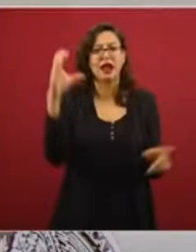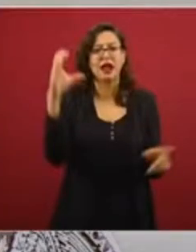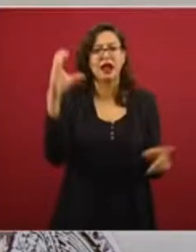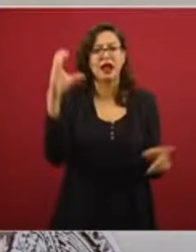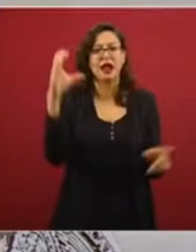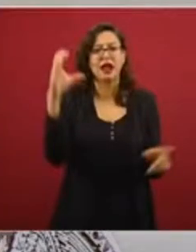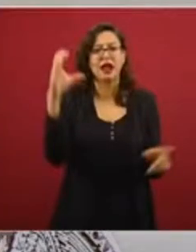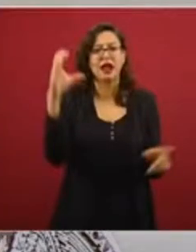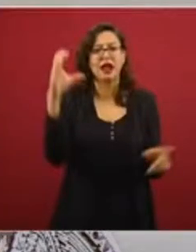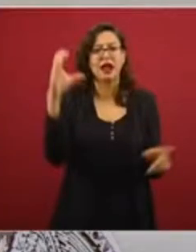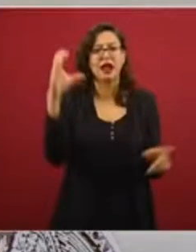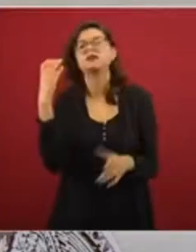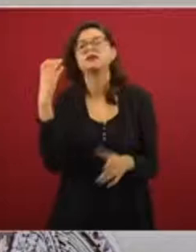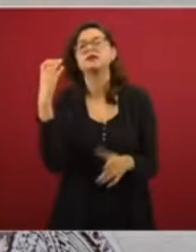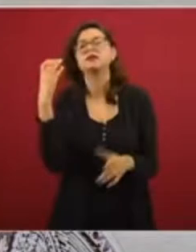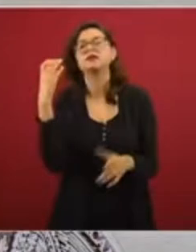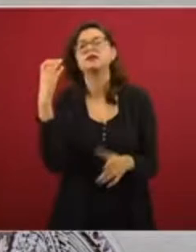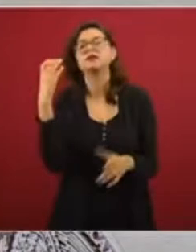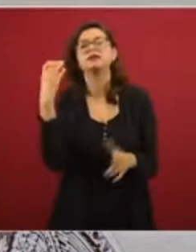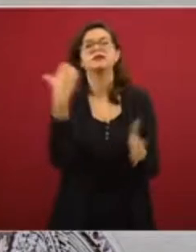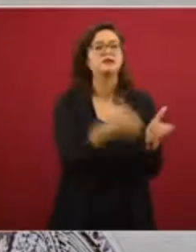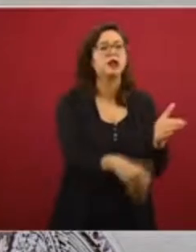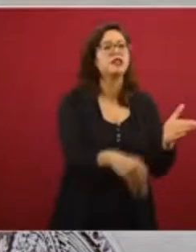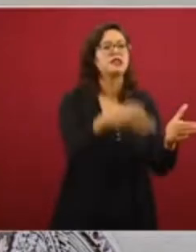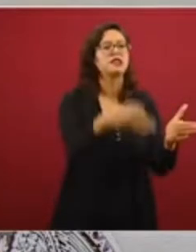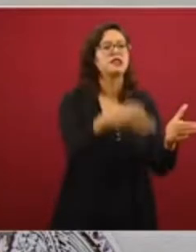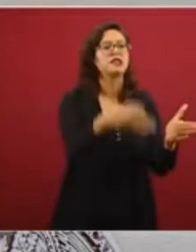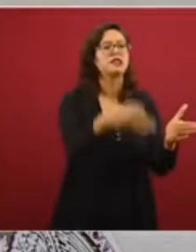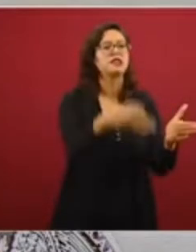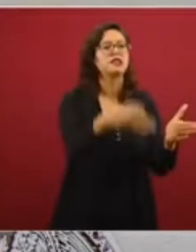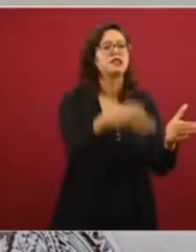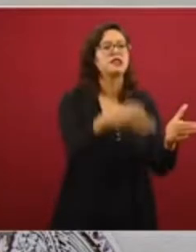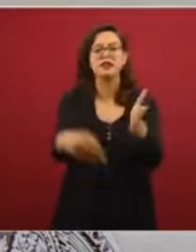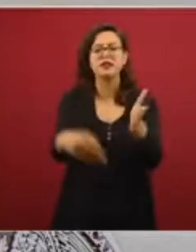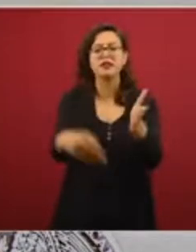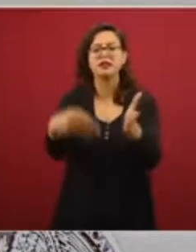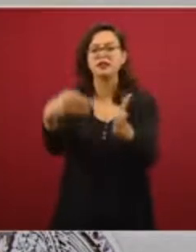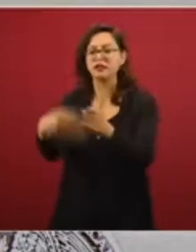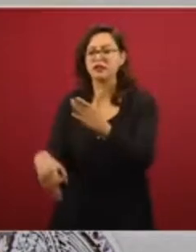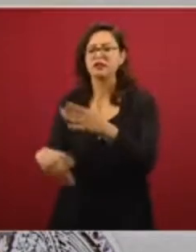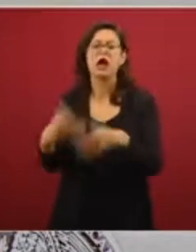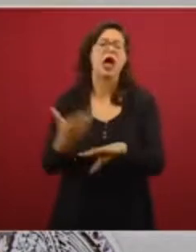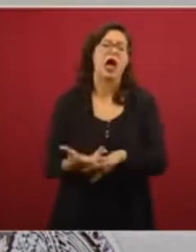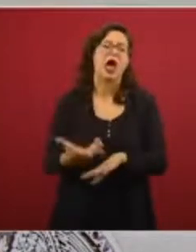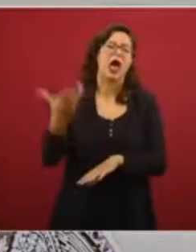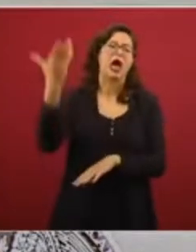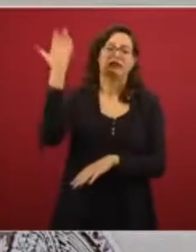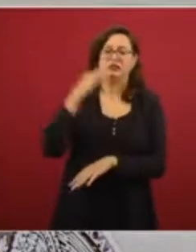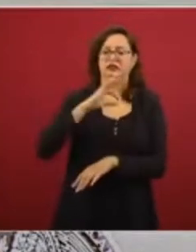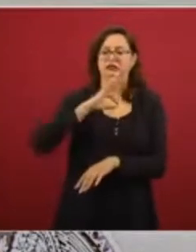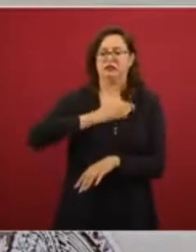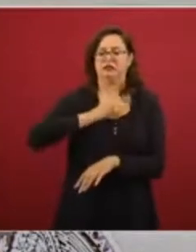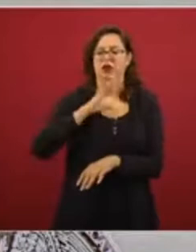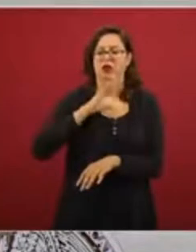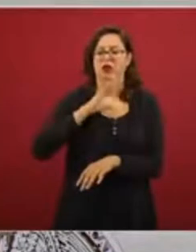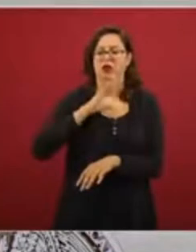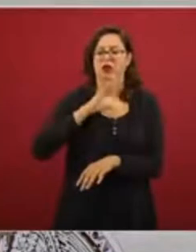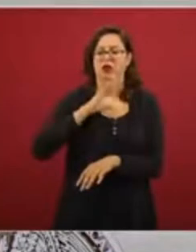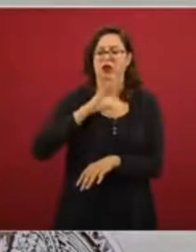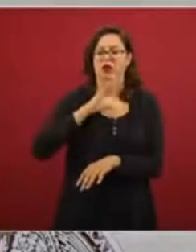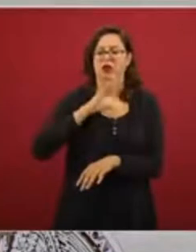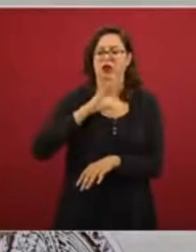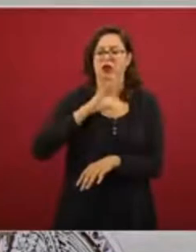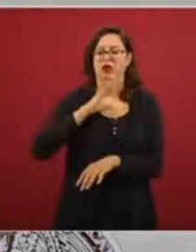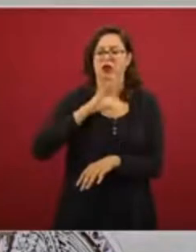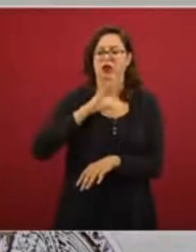for hospitalized people. Los pacientes no COVID. For patients. Estoy hablando de antes de esta como. And